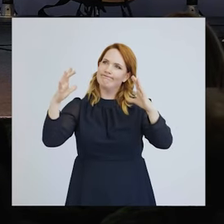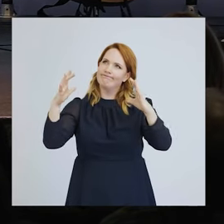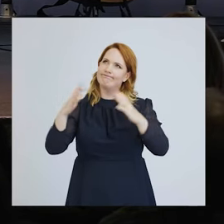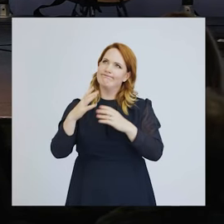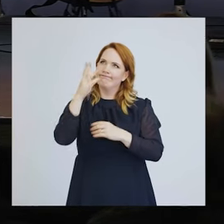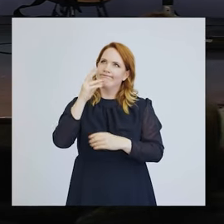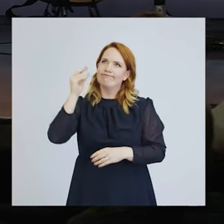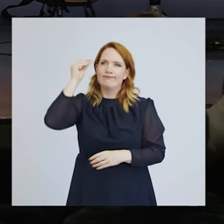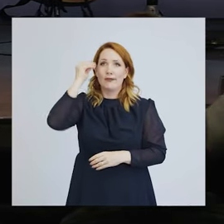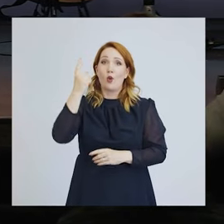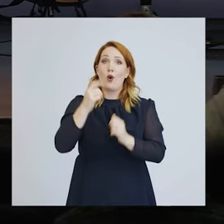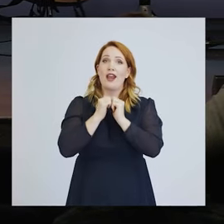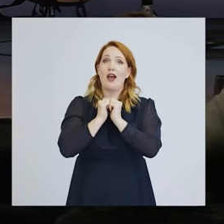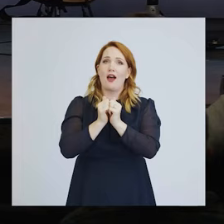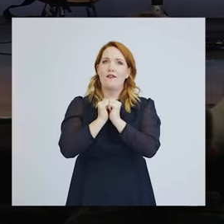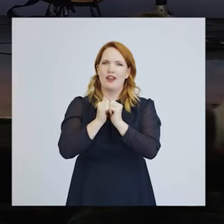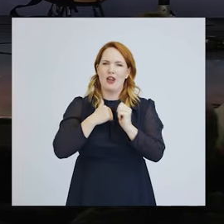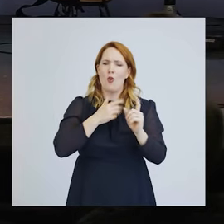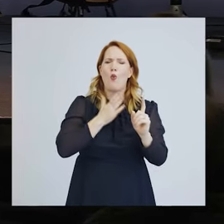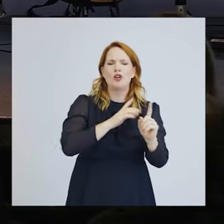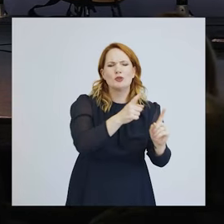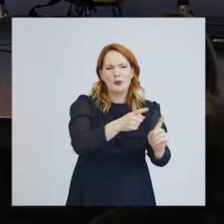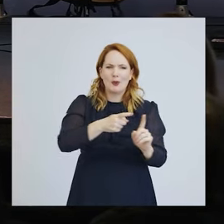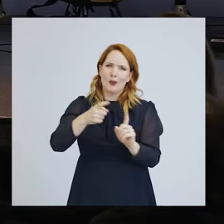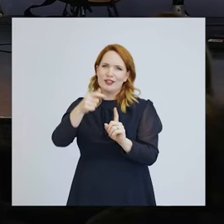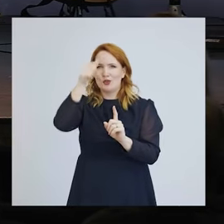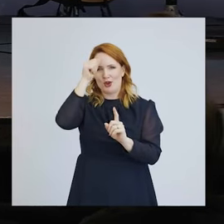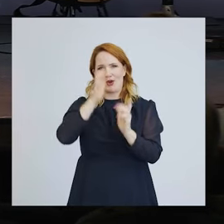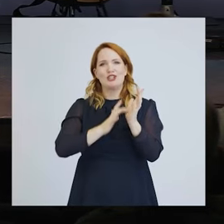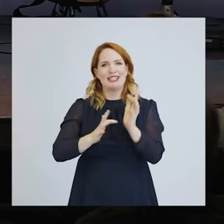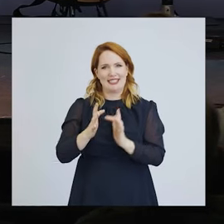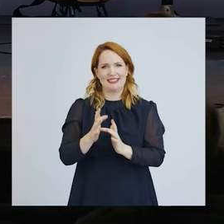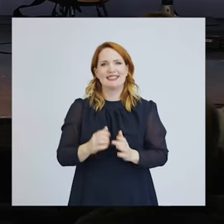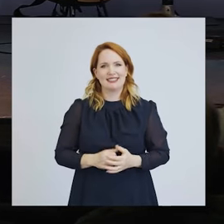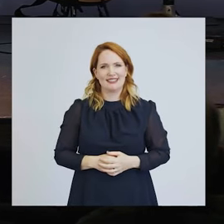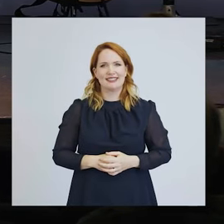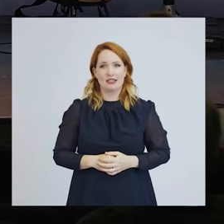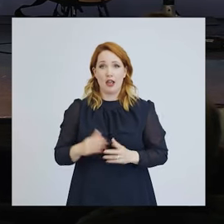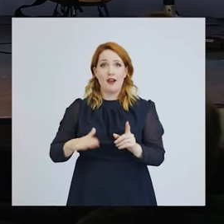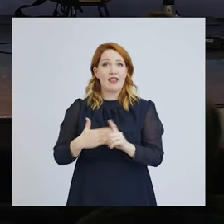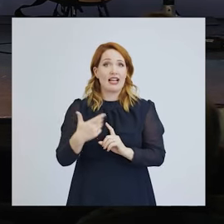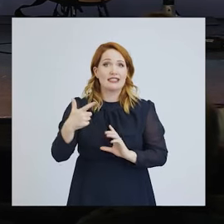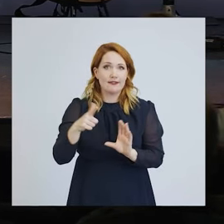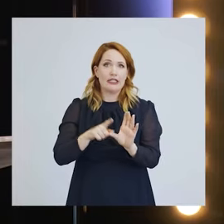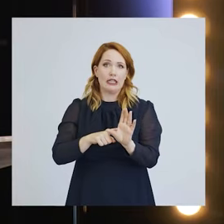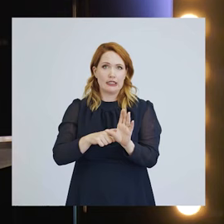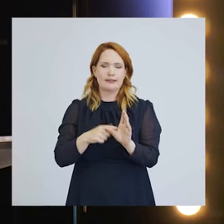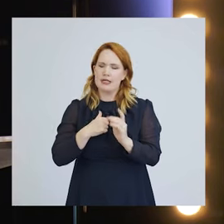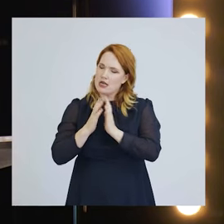picture that I keep getting over and over of one of my friends that I've been longing to come to know